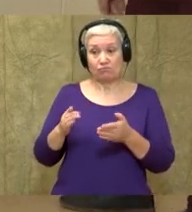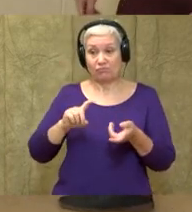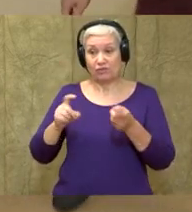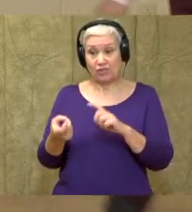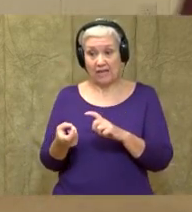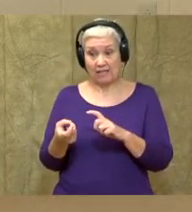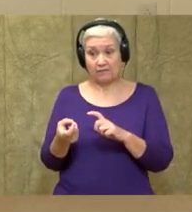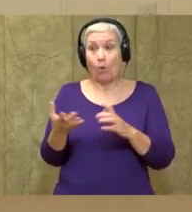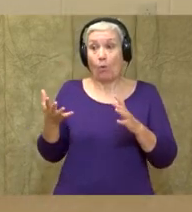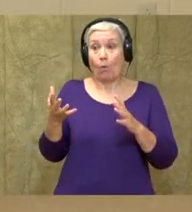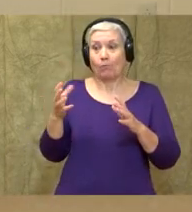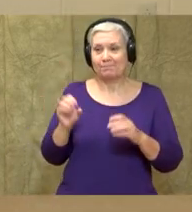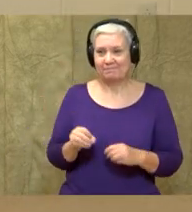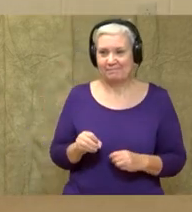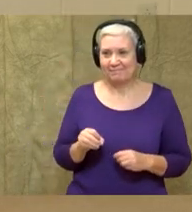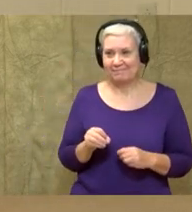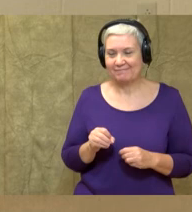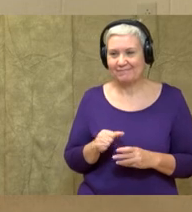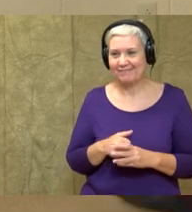Woo!